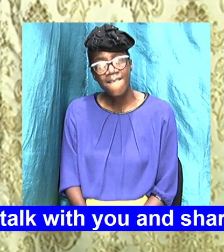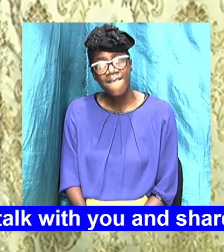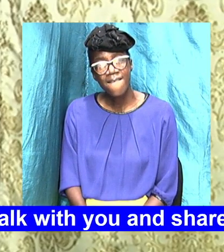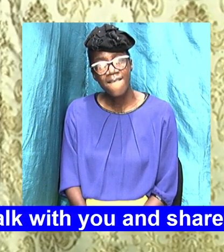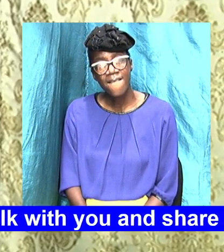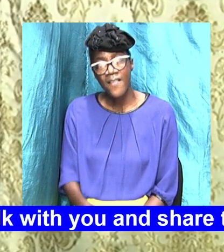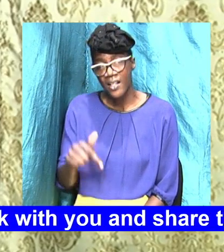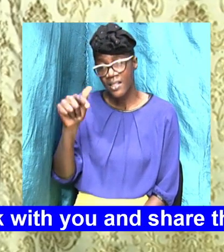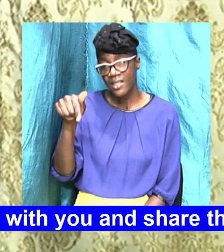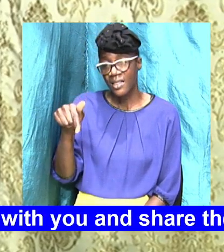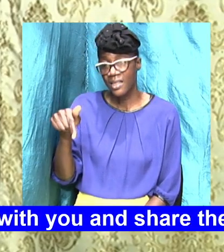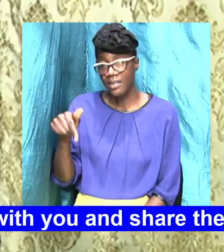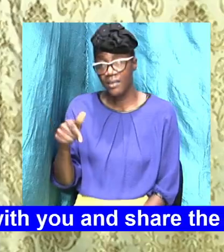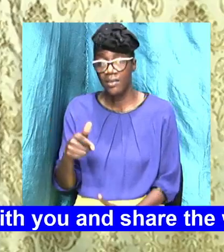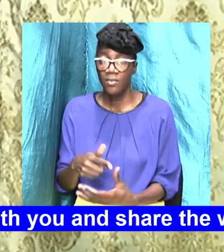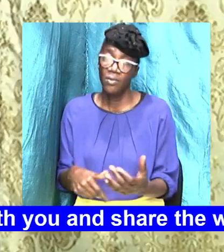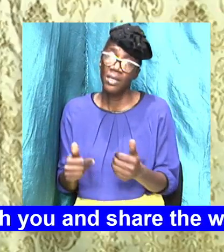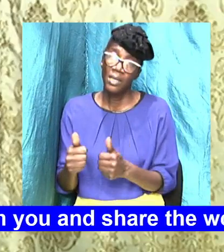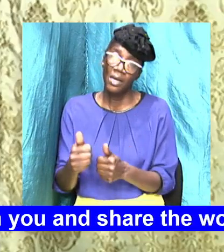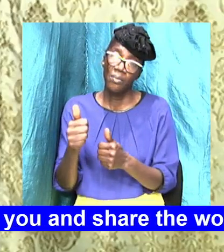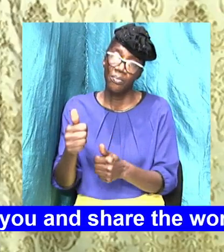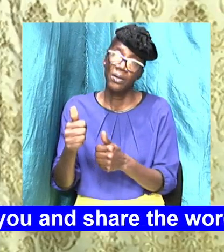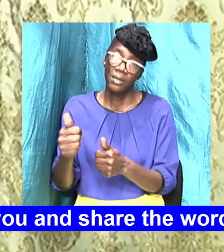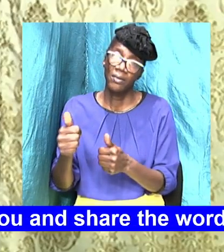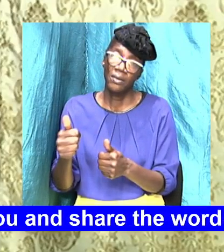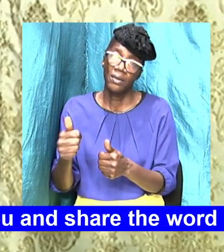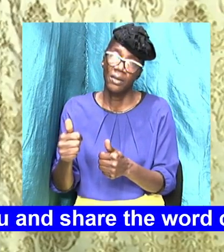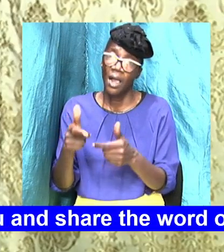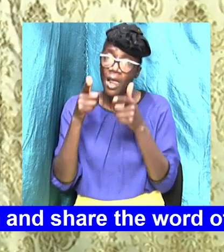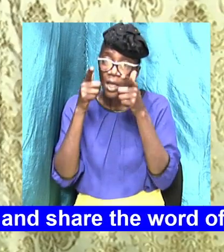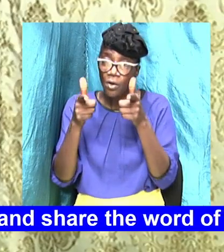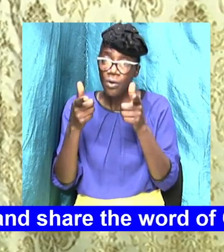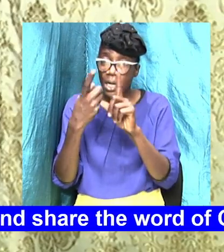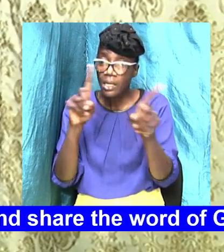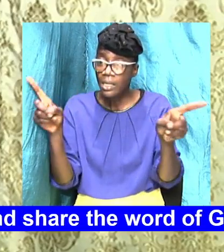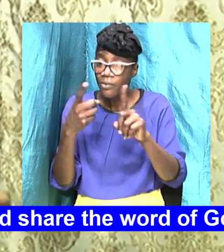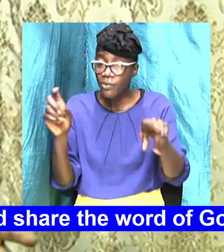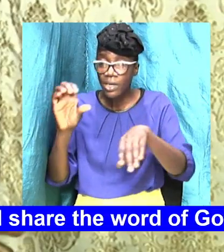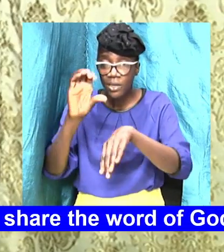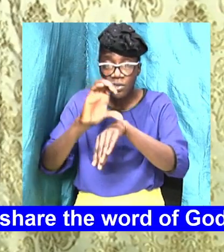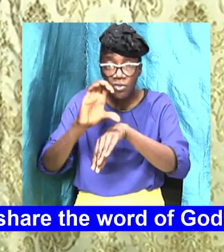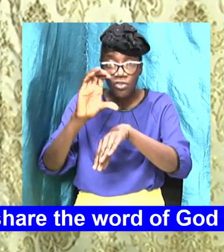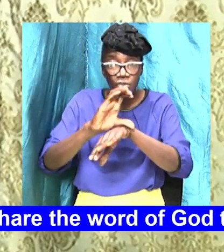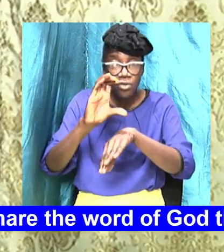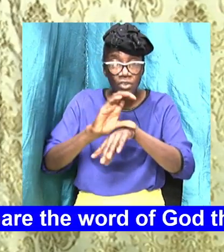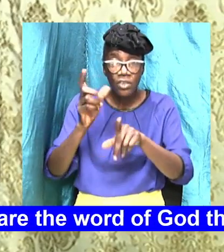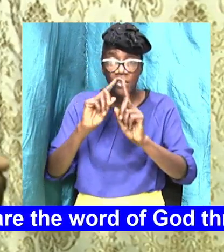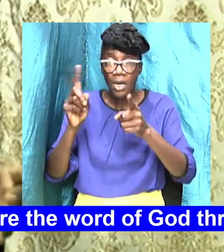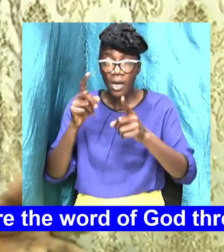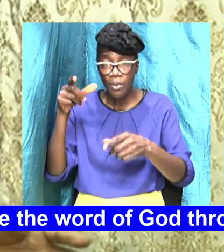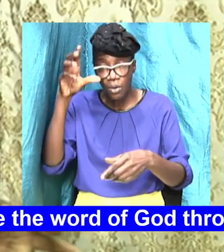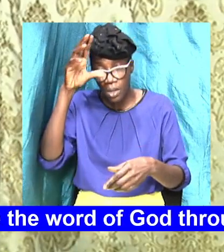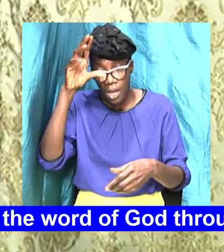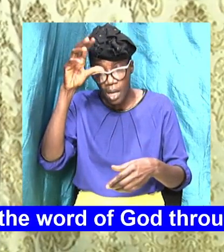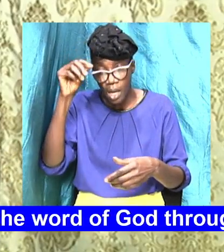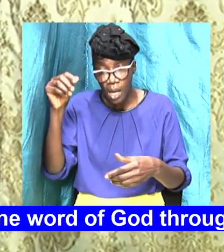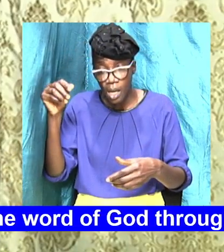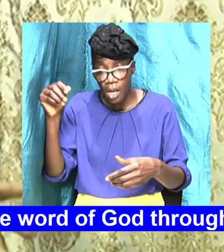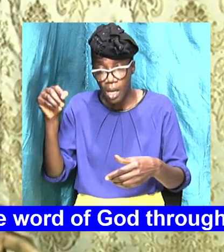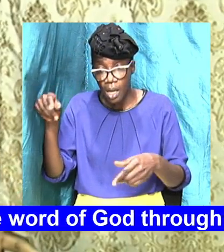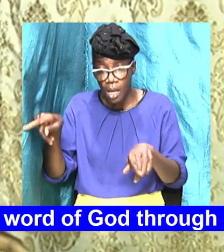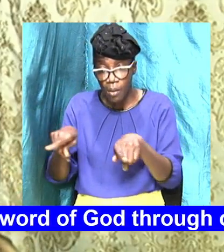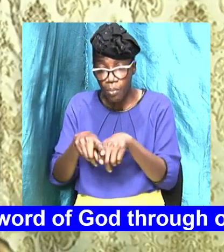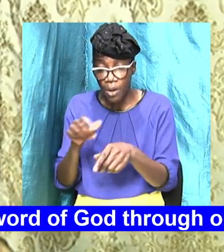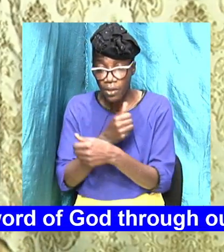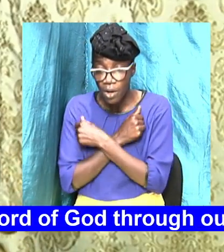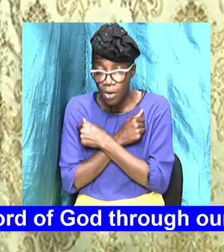And this is what the apostle, when you look at the different churches, them have to talk about brotherly love, them have to talk about this, them have to talk